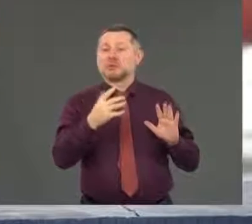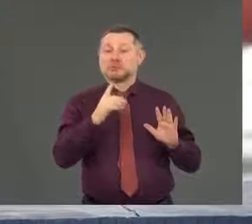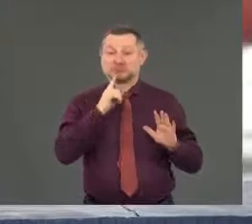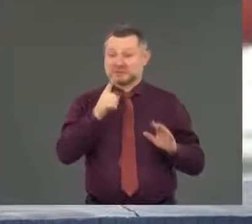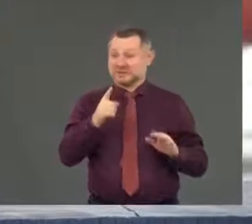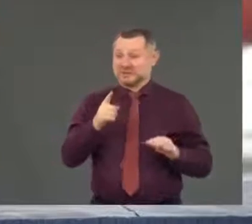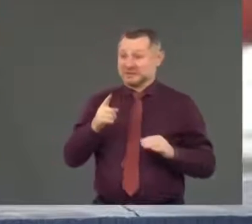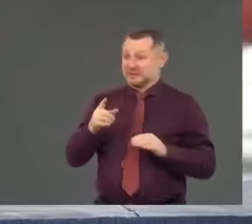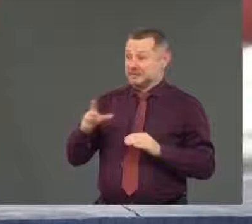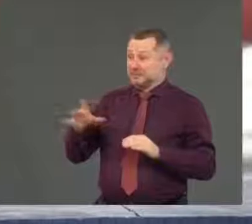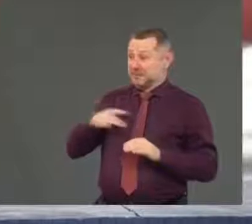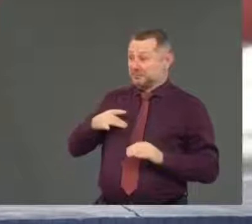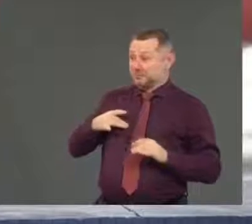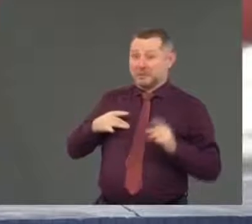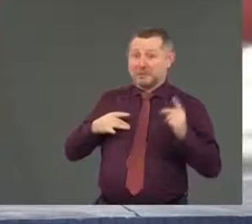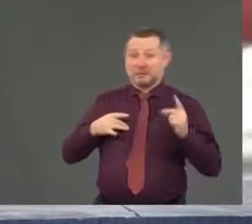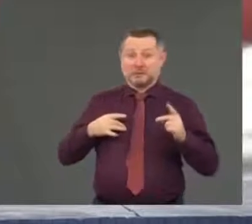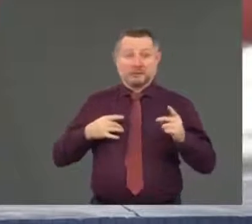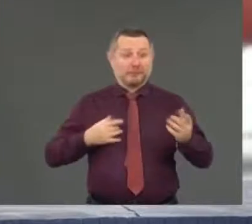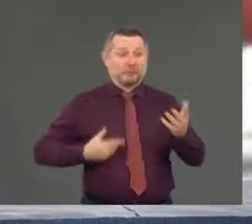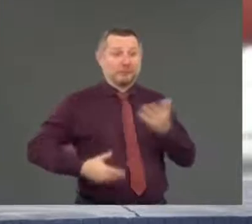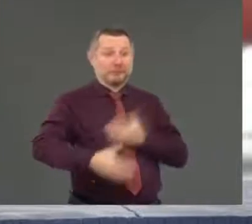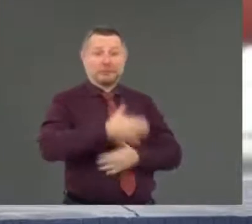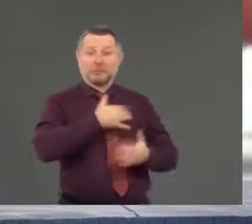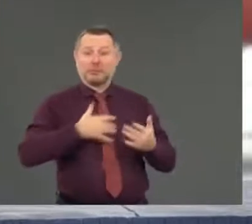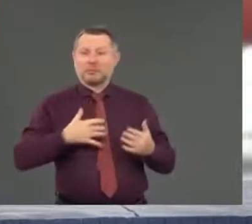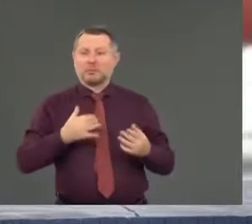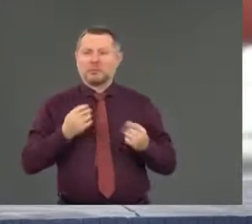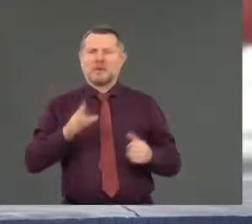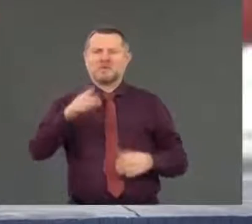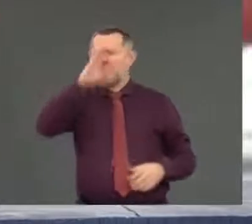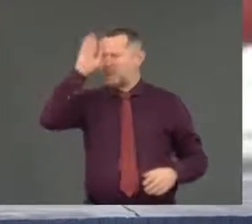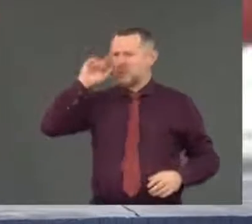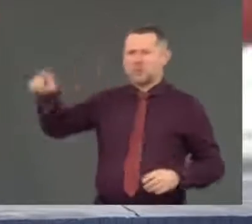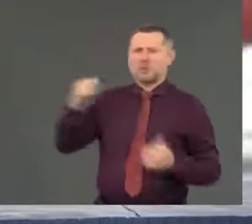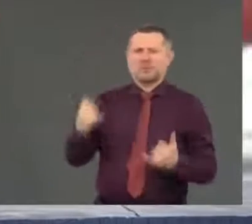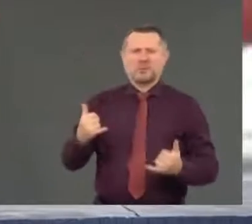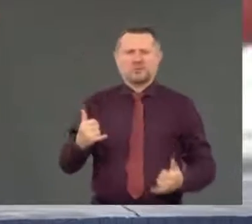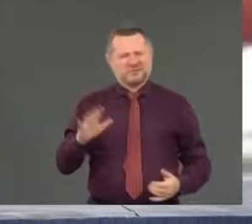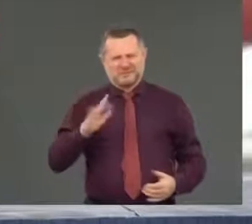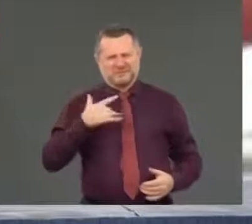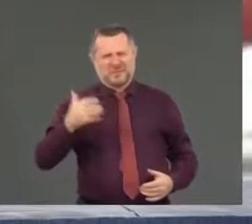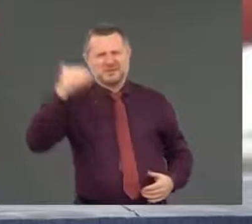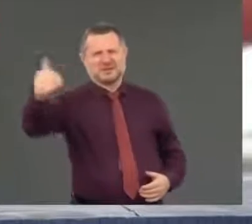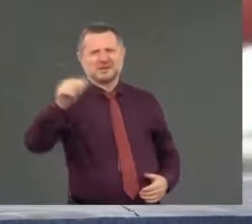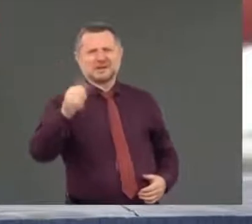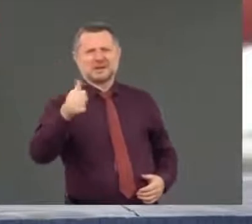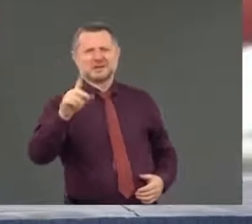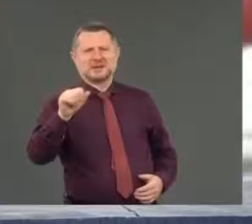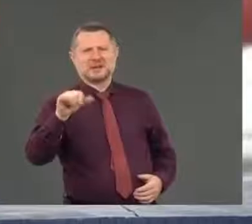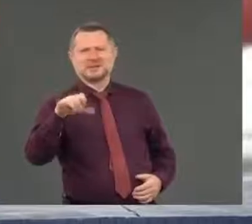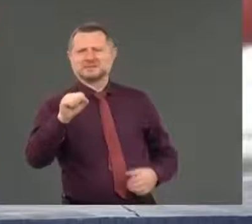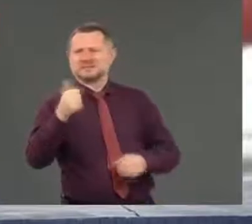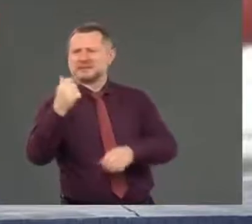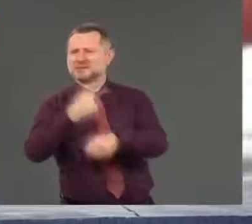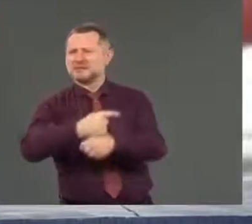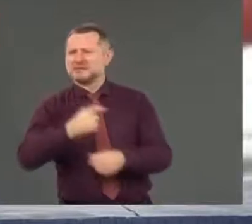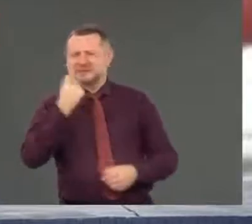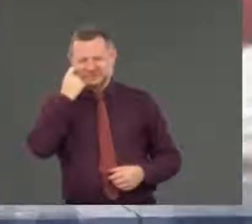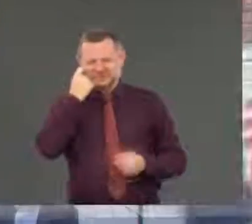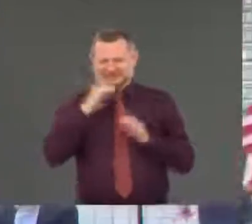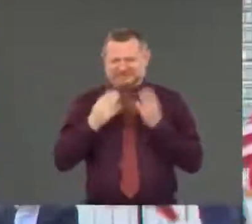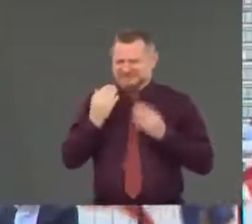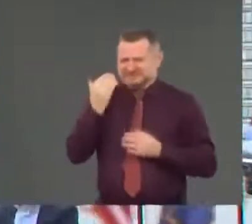days until you'd even think of going into the hospital. And that does not sync up with the reopening. It was too